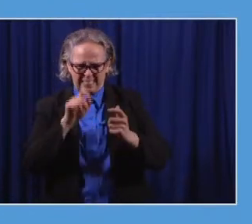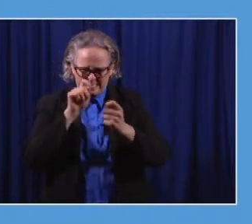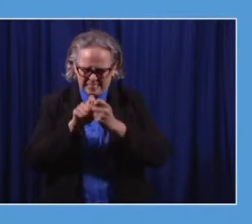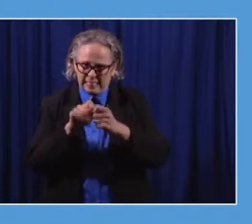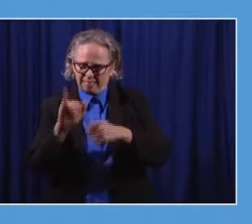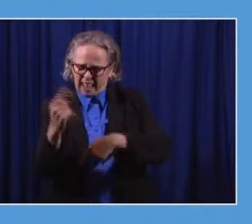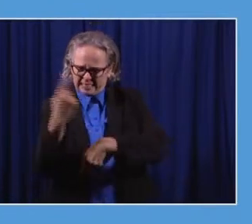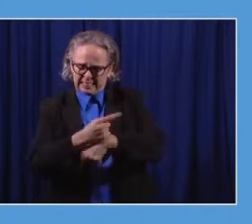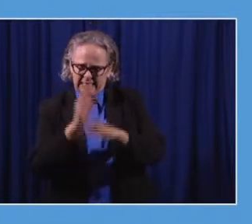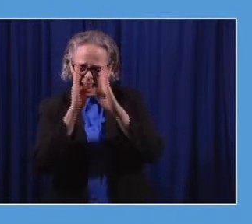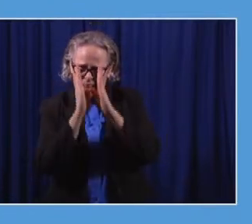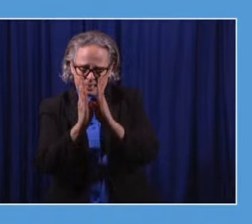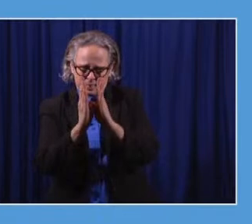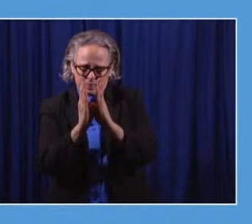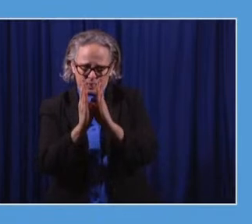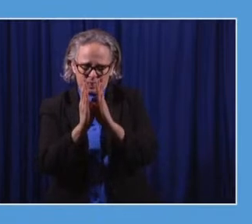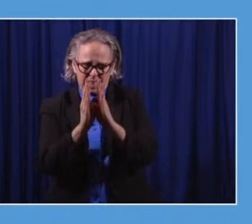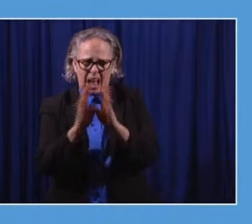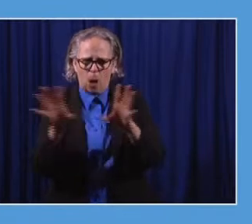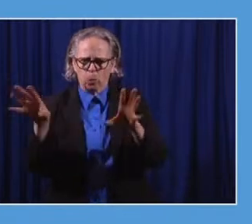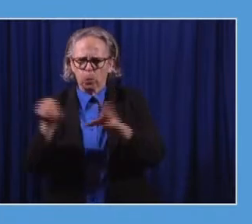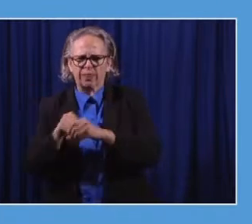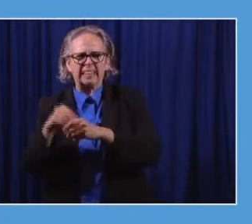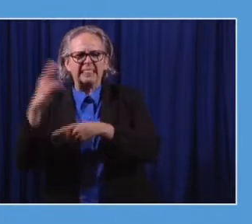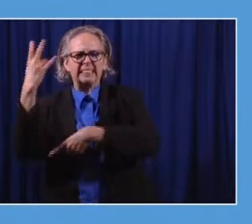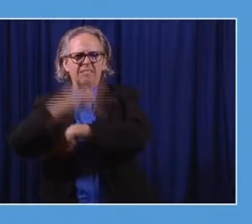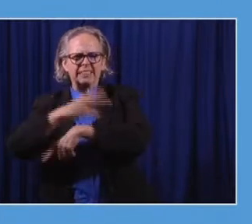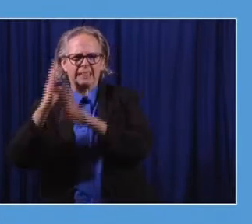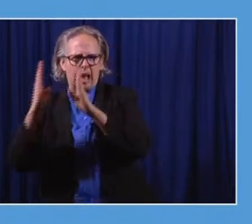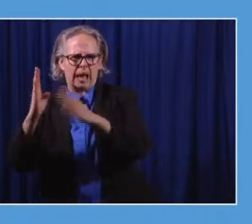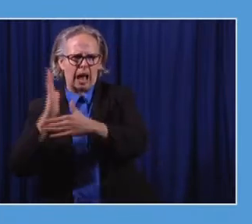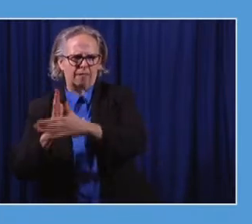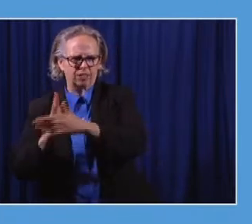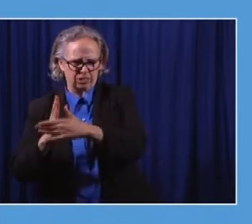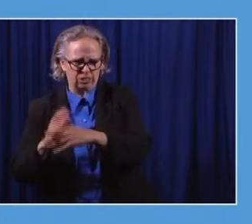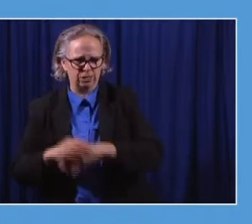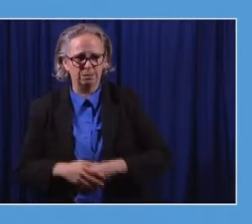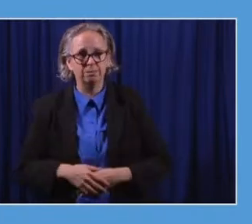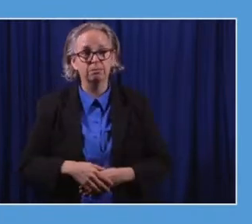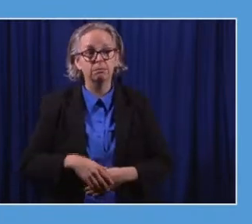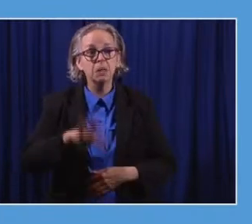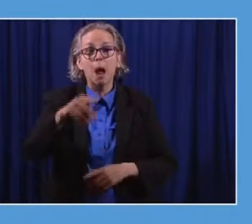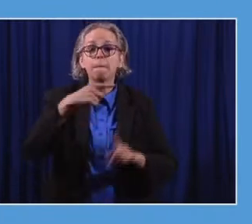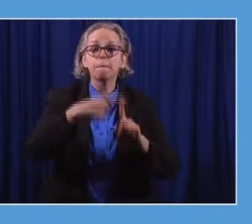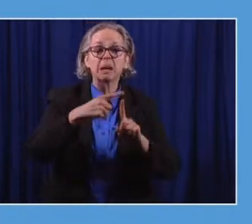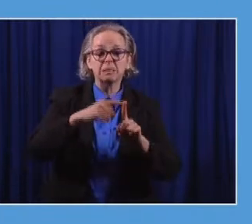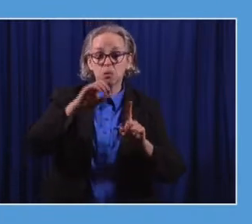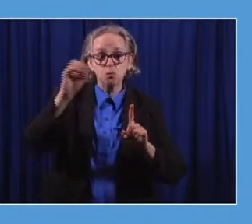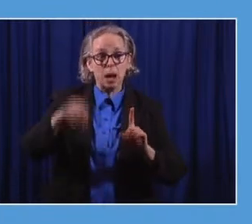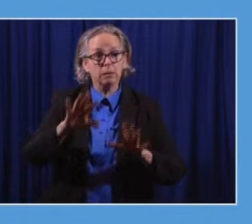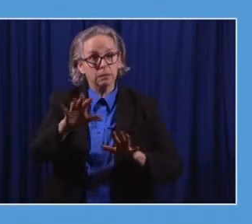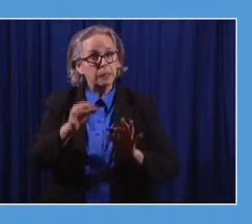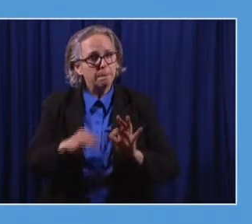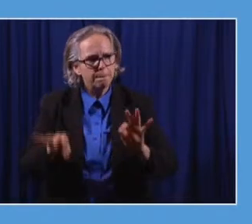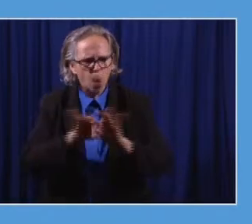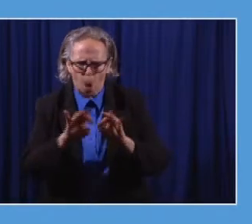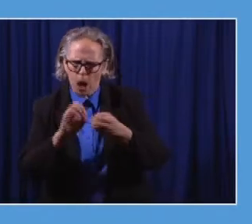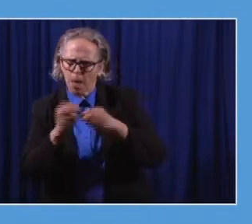running. Positivity is a number that one of the numbers, many numbers we look at. It's a significant number. What we're seeing